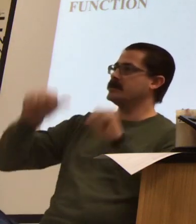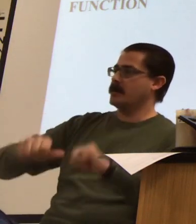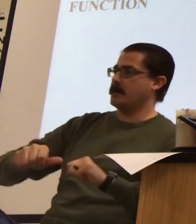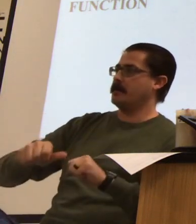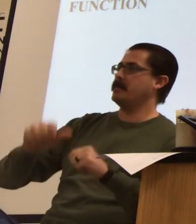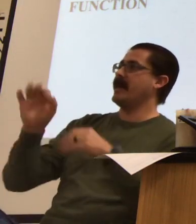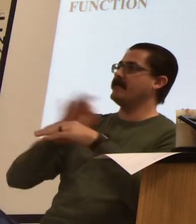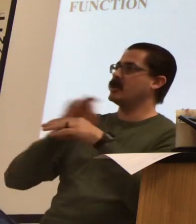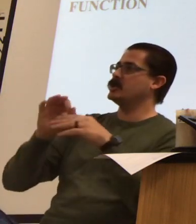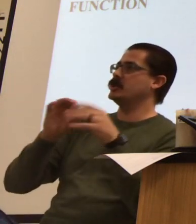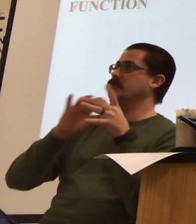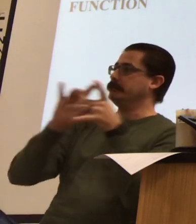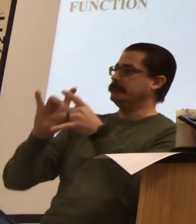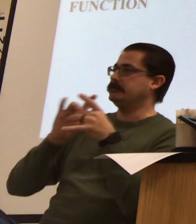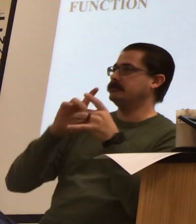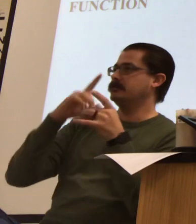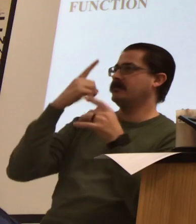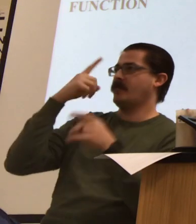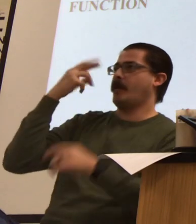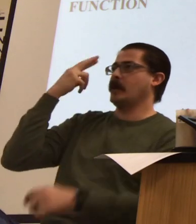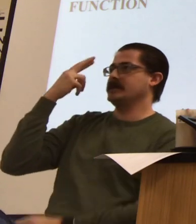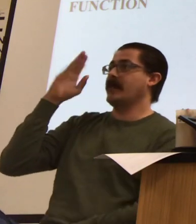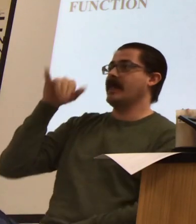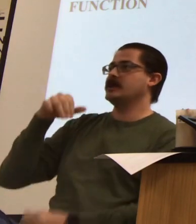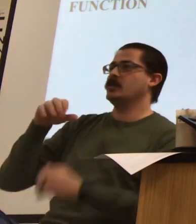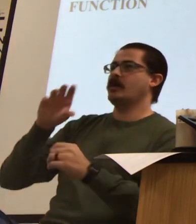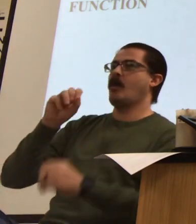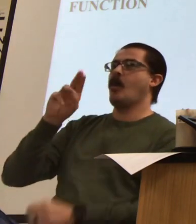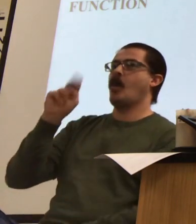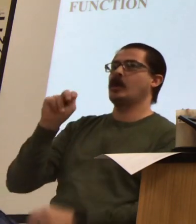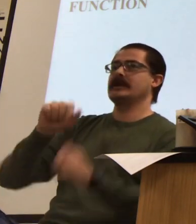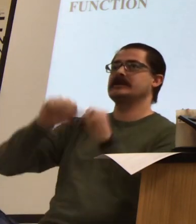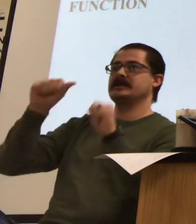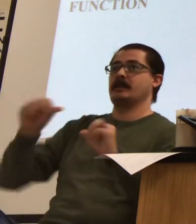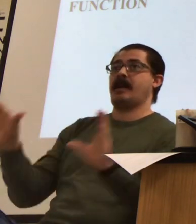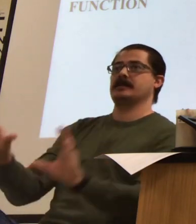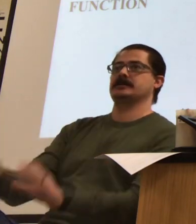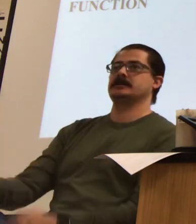function together for some purpose. That's what an organ system is.